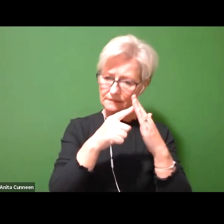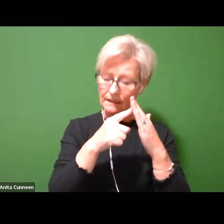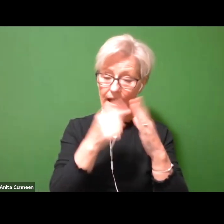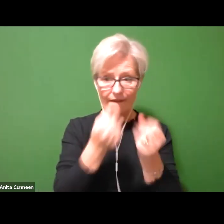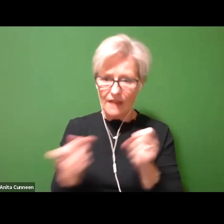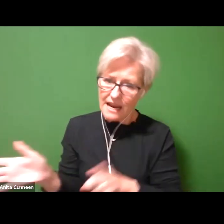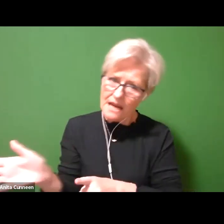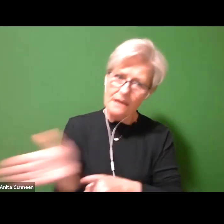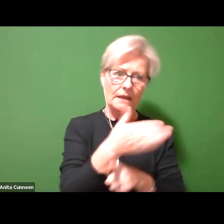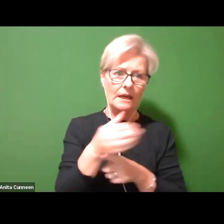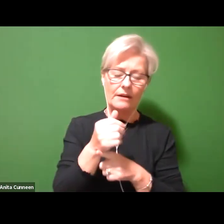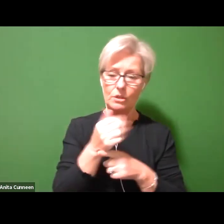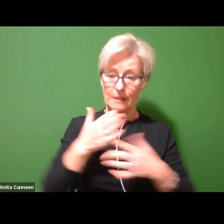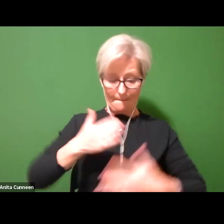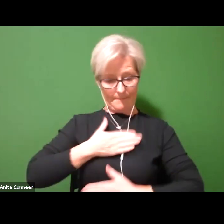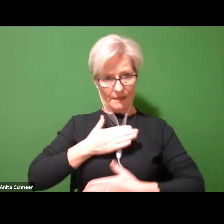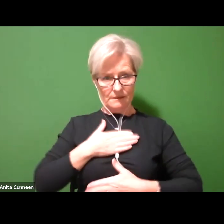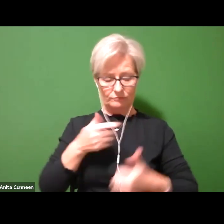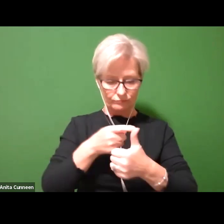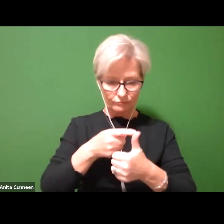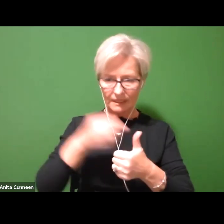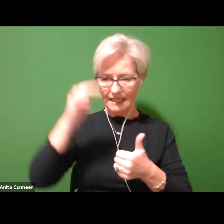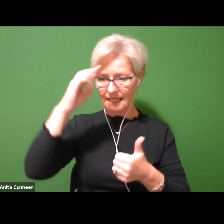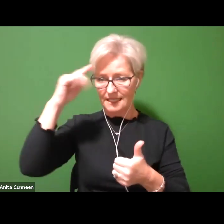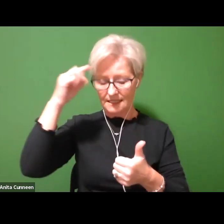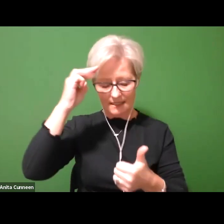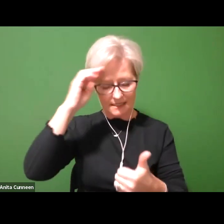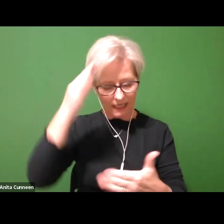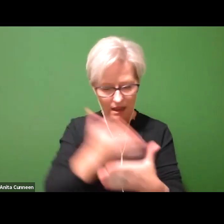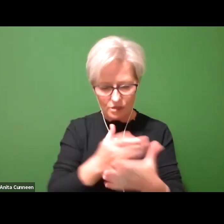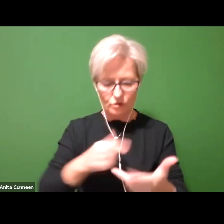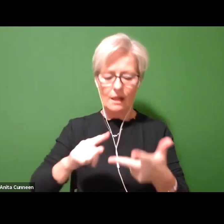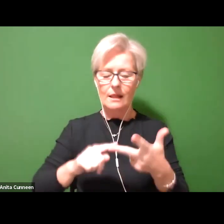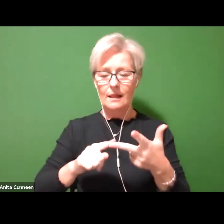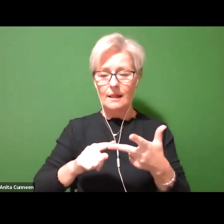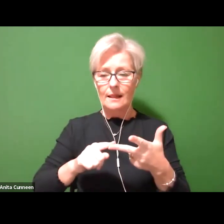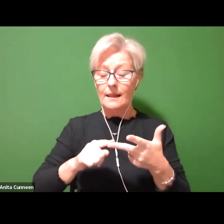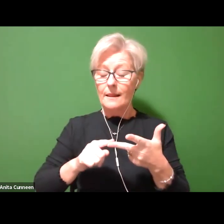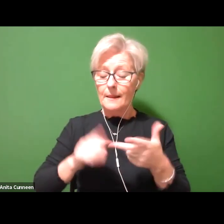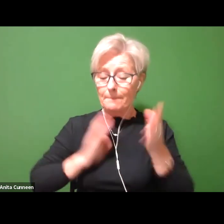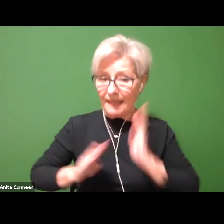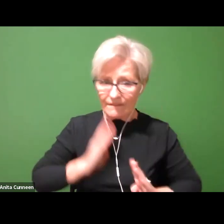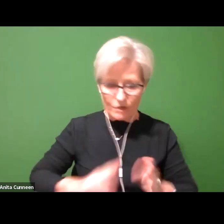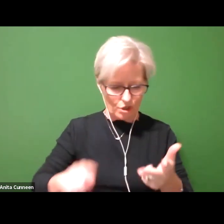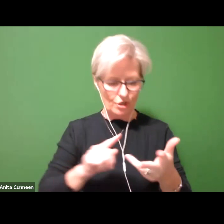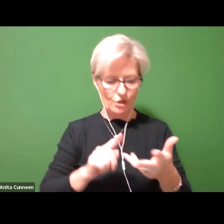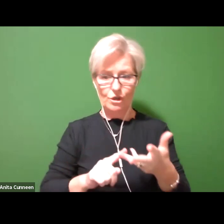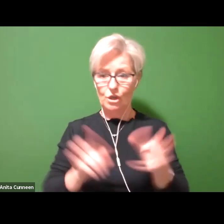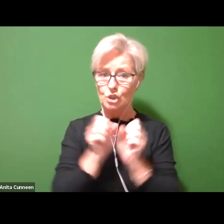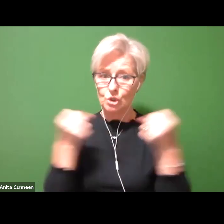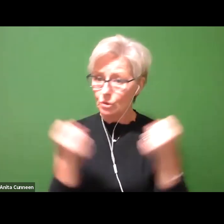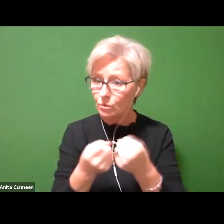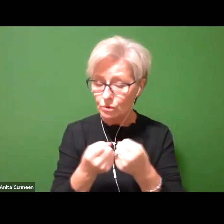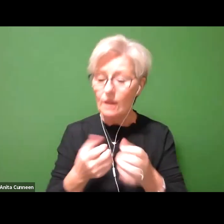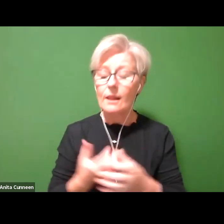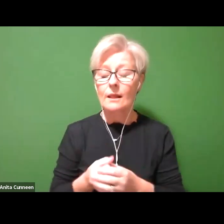covering physiological, psychological, behavioural and social aspects. I suppose two of the key findings from